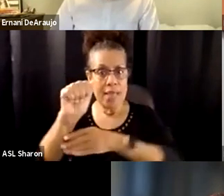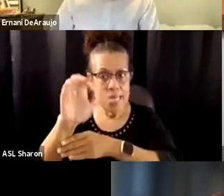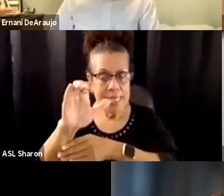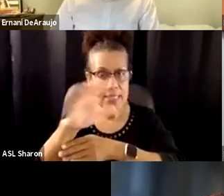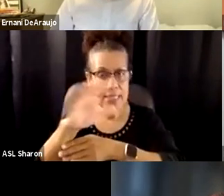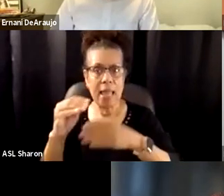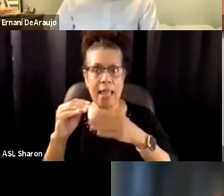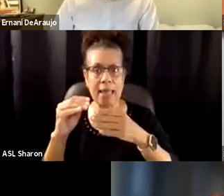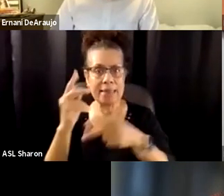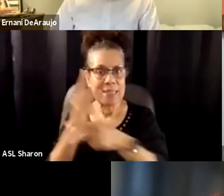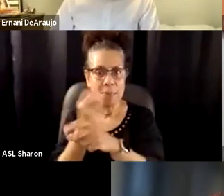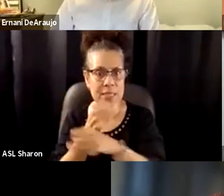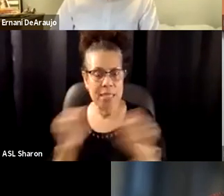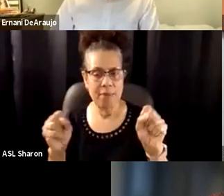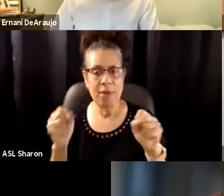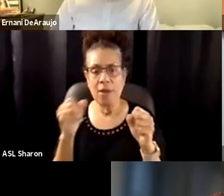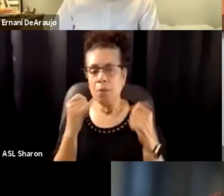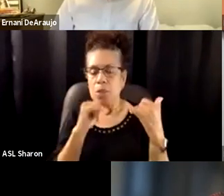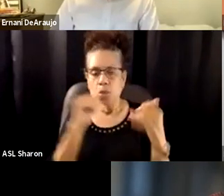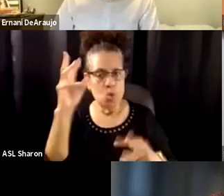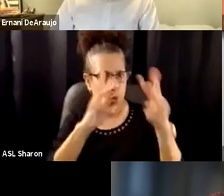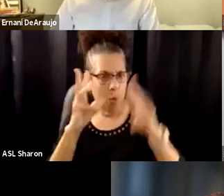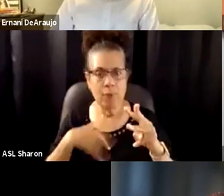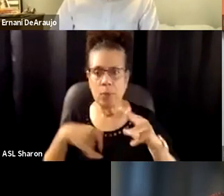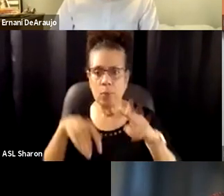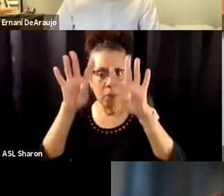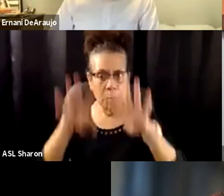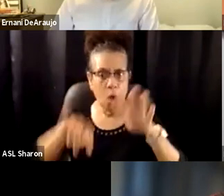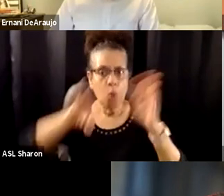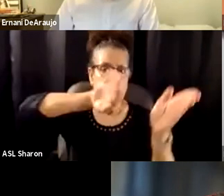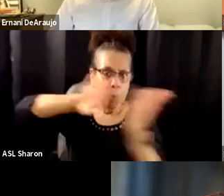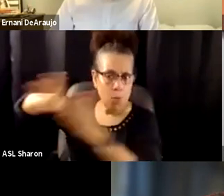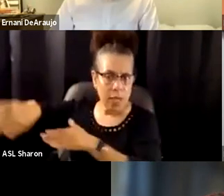not to oversimplify but we'll just move anything out that's in the way and make the installation